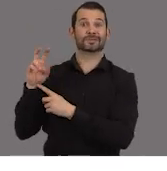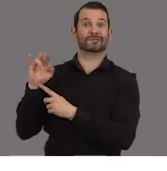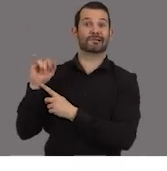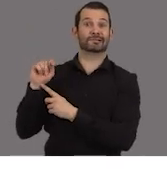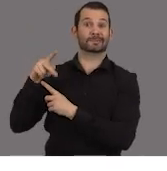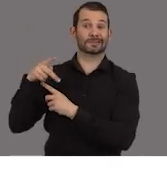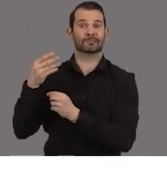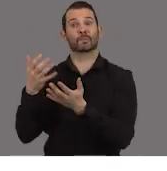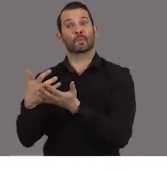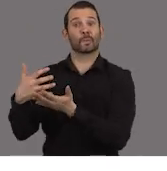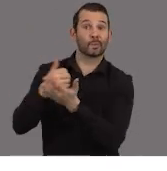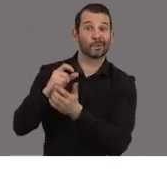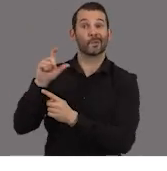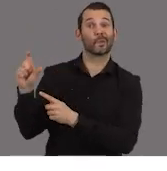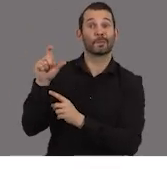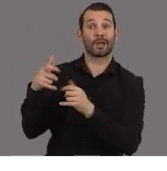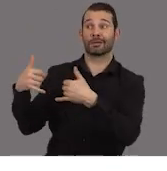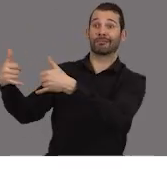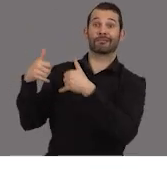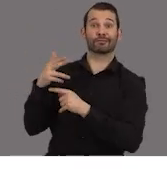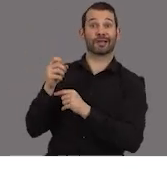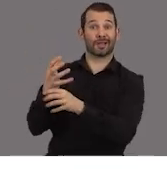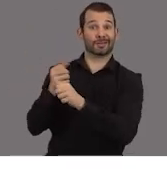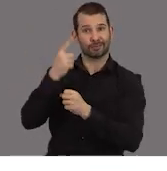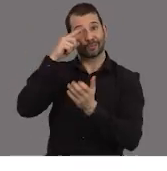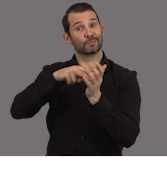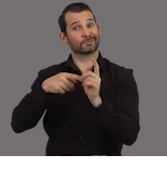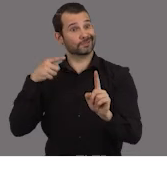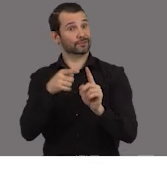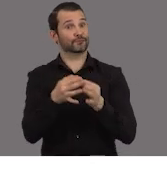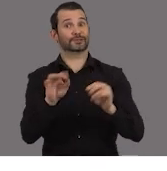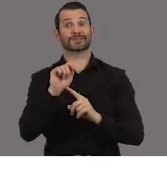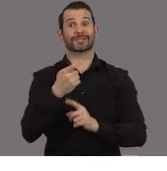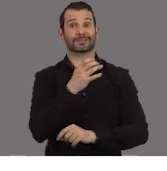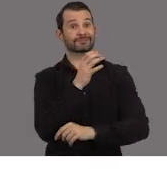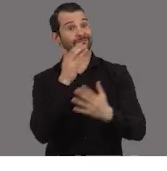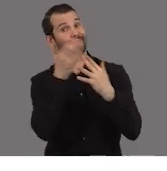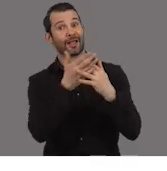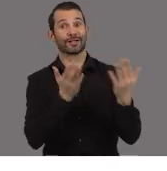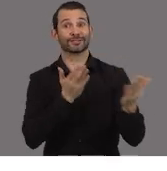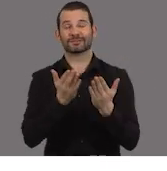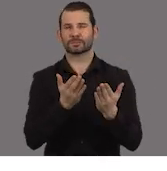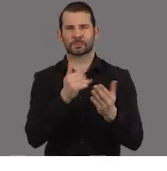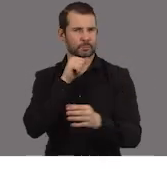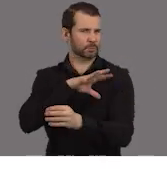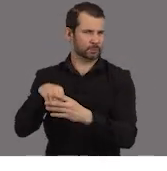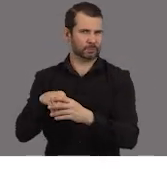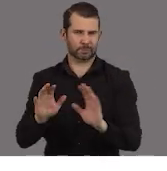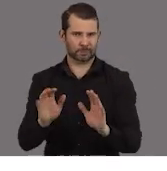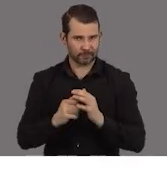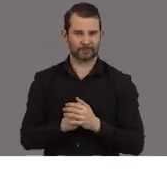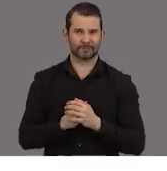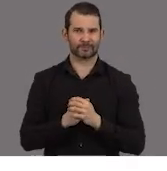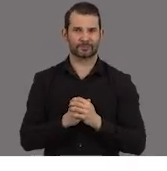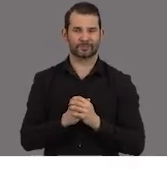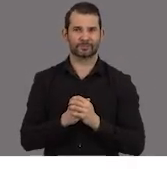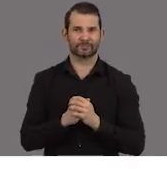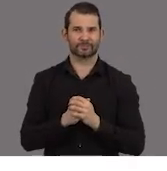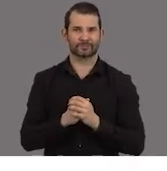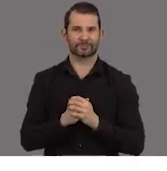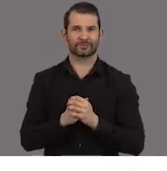include previous CVITP and Revenue Quebec grants received for the purpose of free tax filing